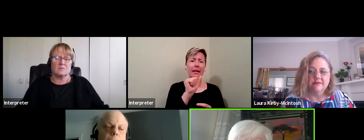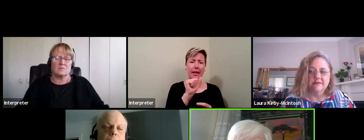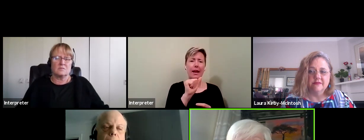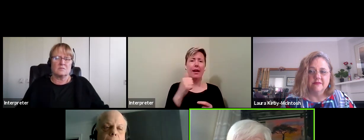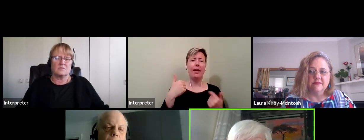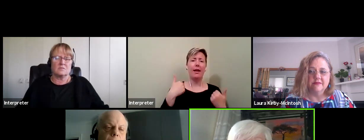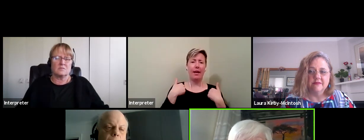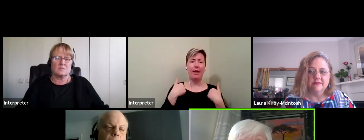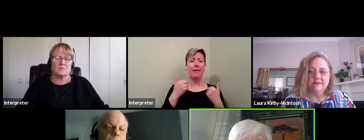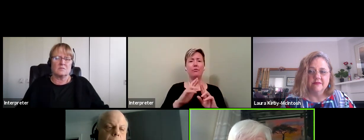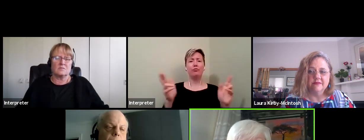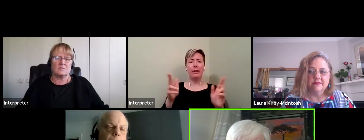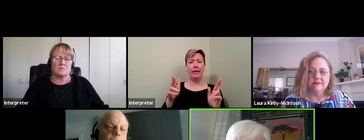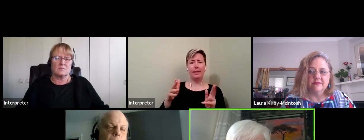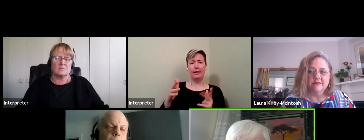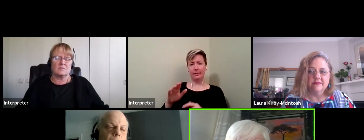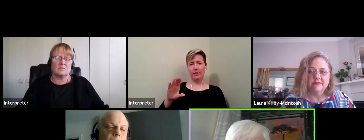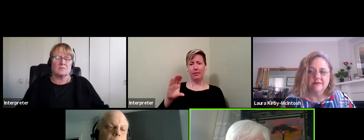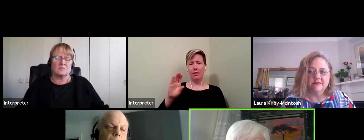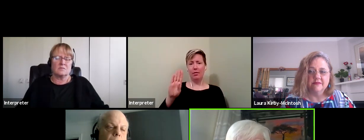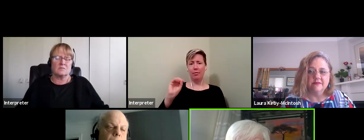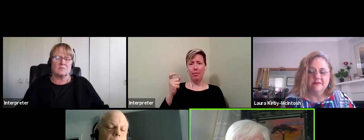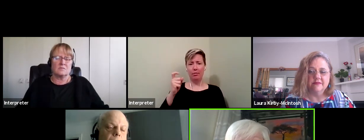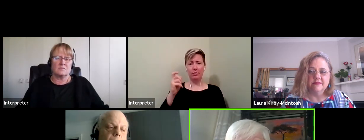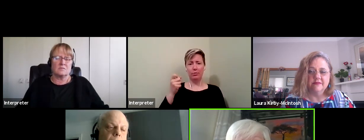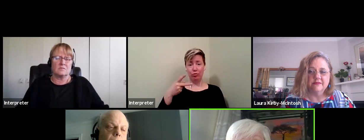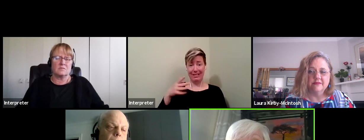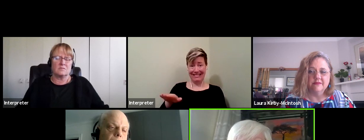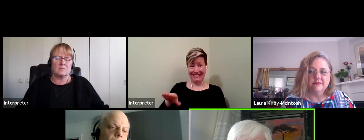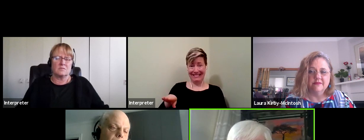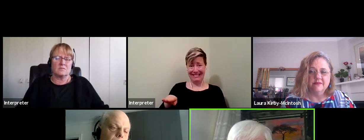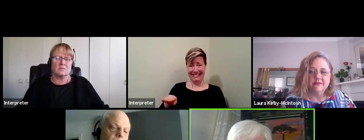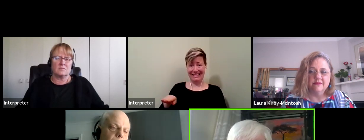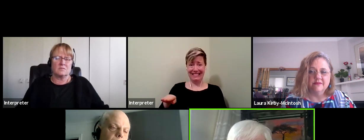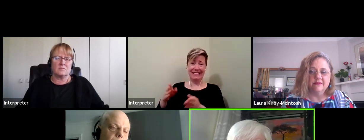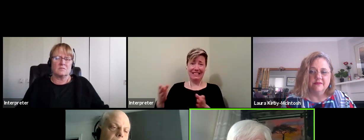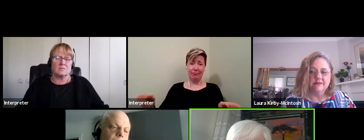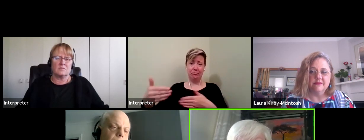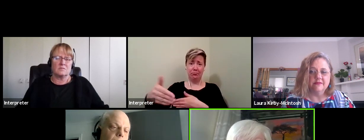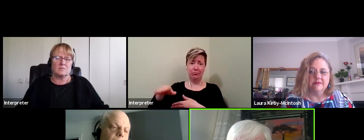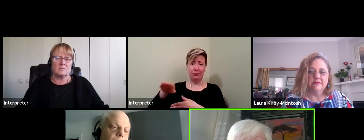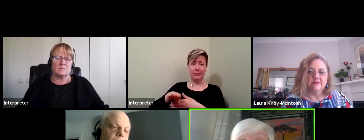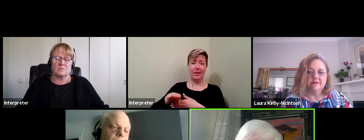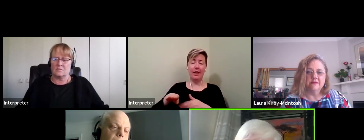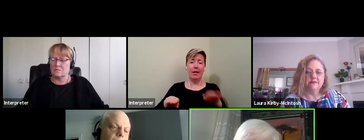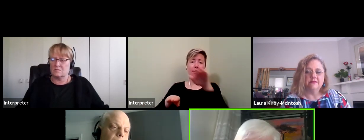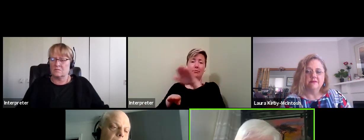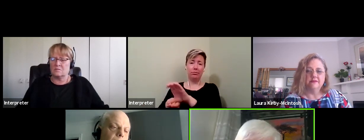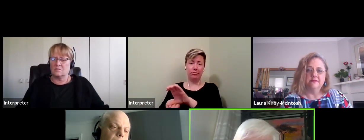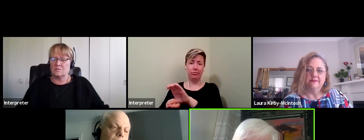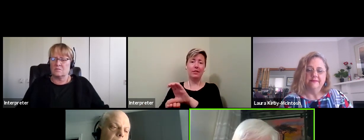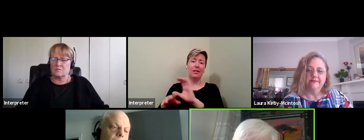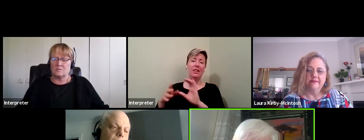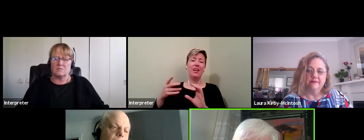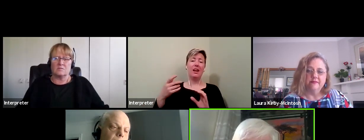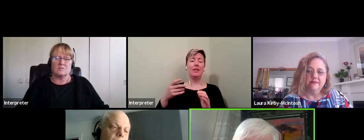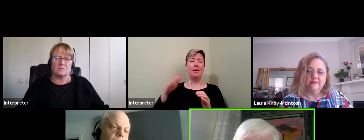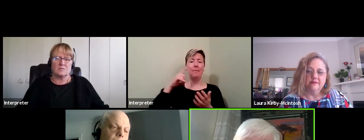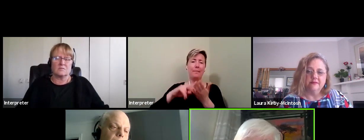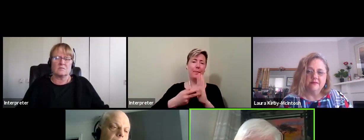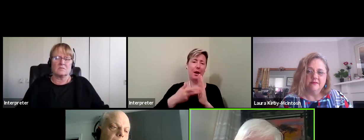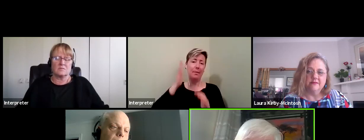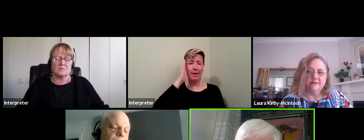spring as a part of the frame, and then the actual bed itself can sit lower down, and people again can independently